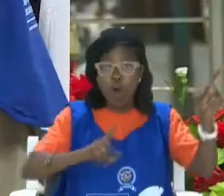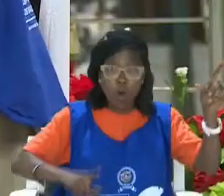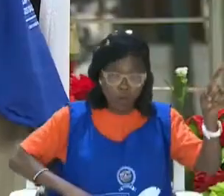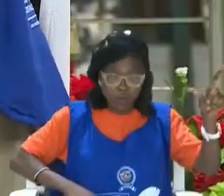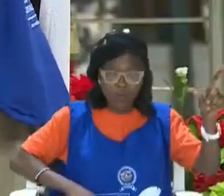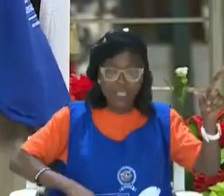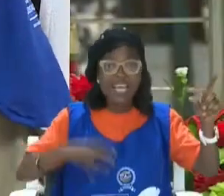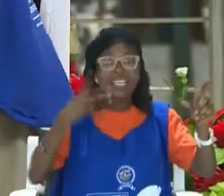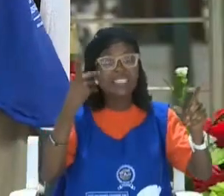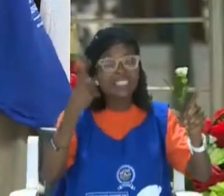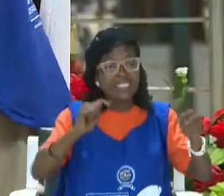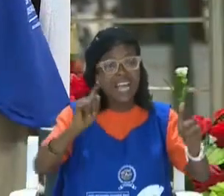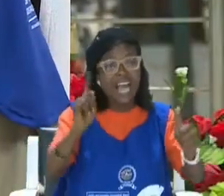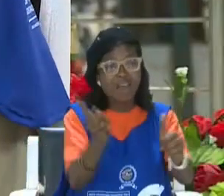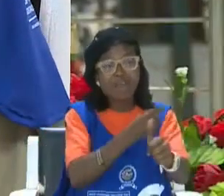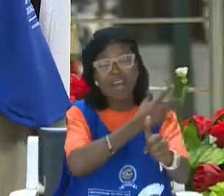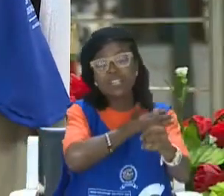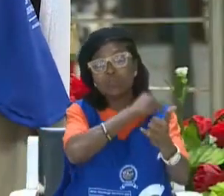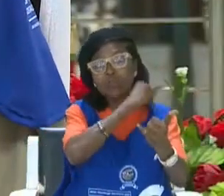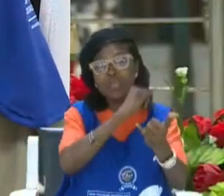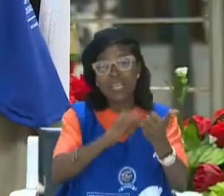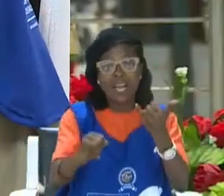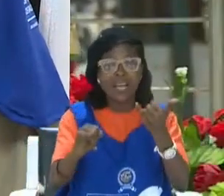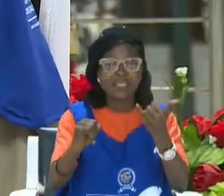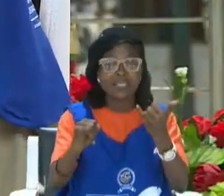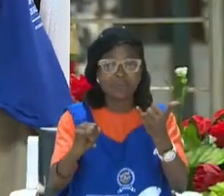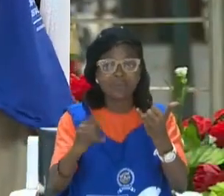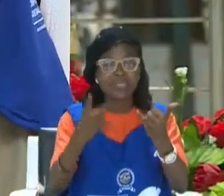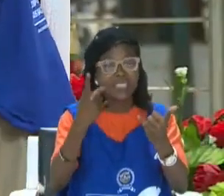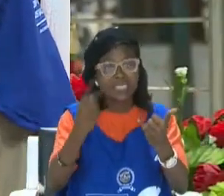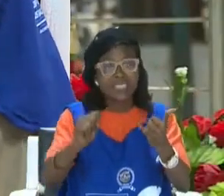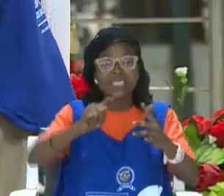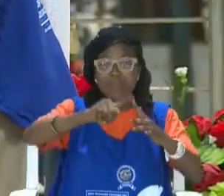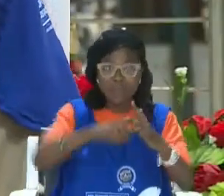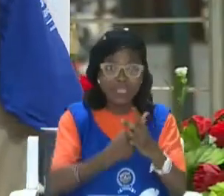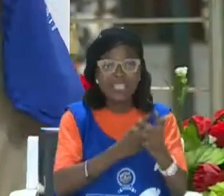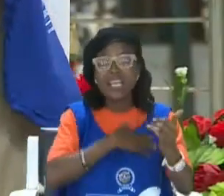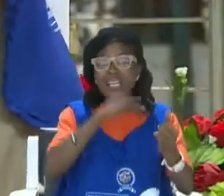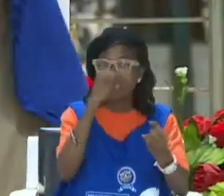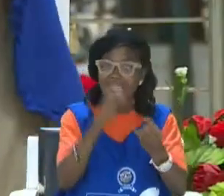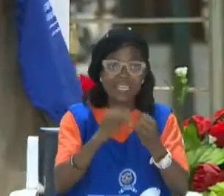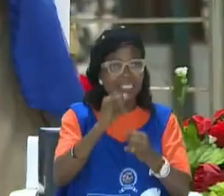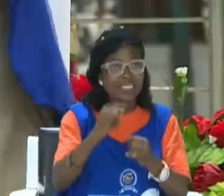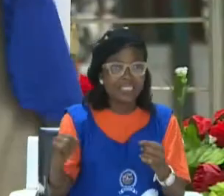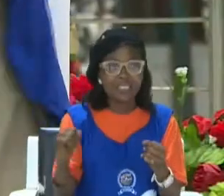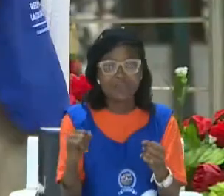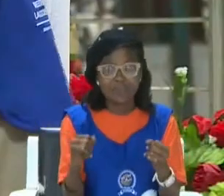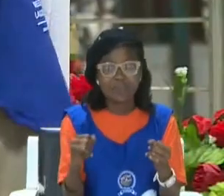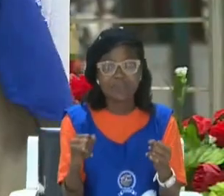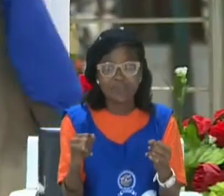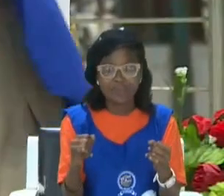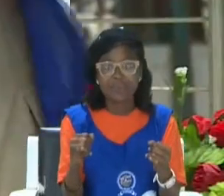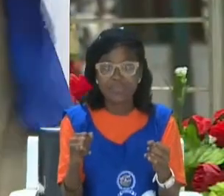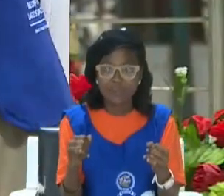the Alpha and the Omega, the beginning and the ending.